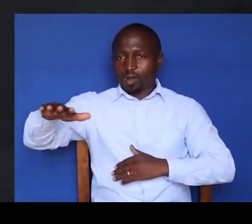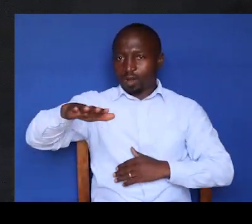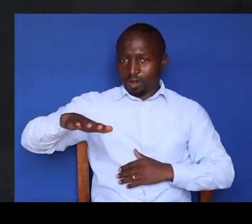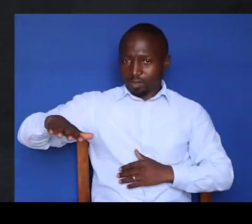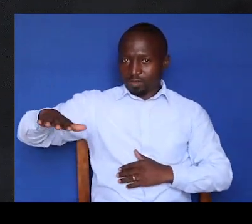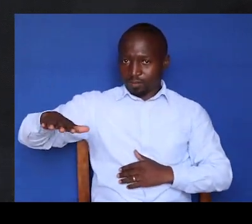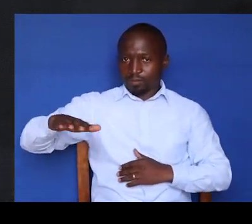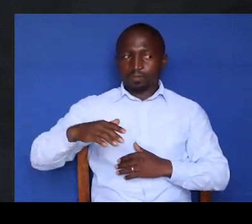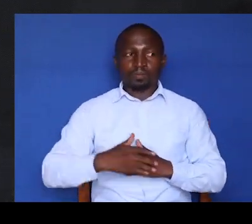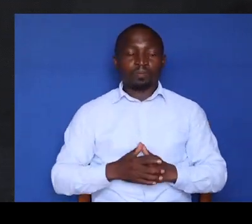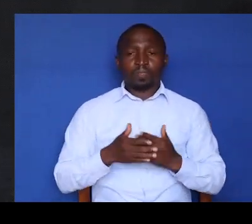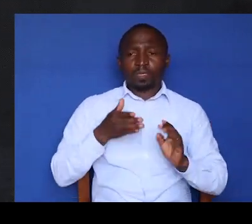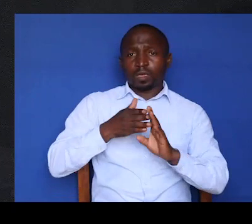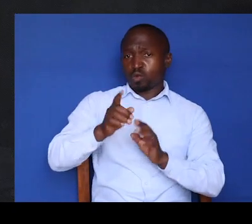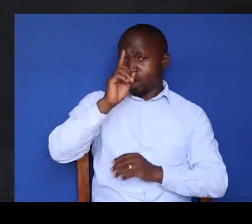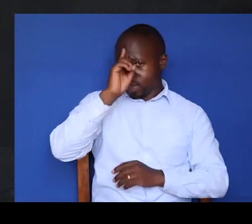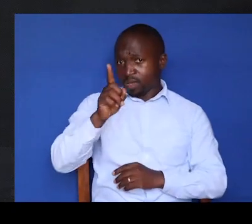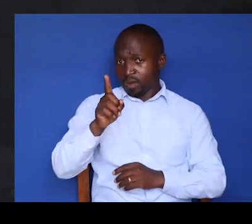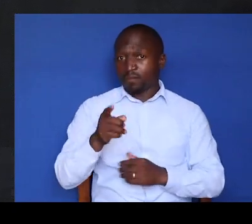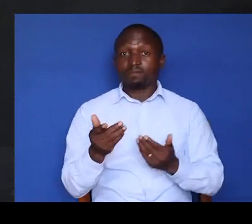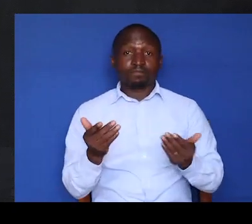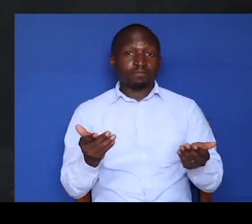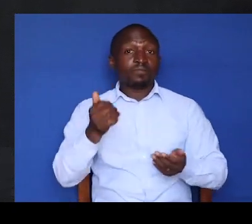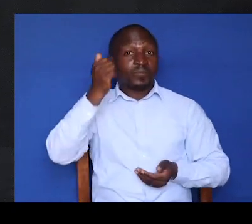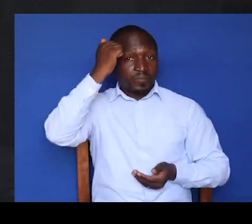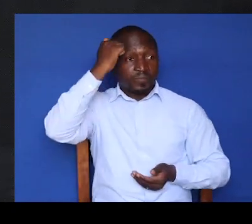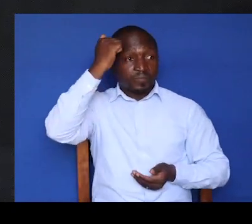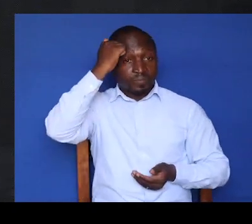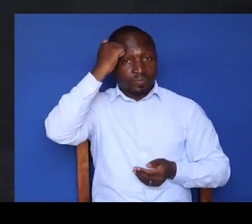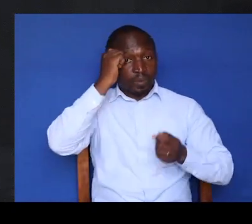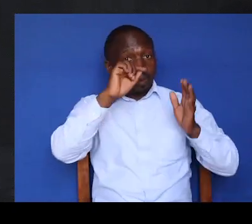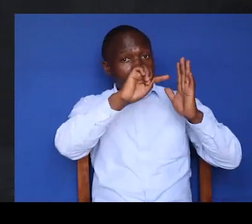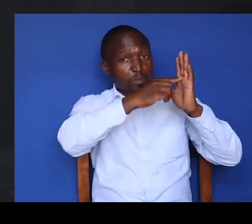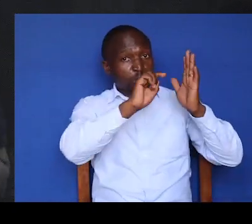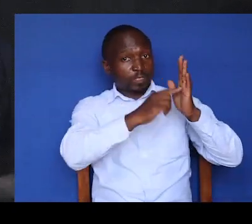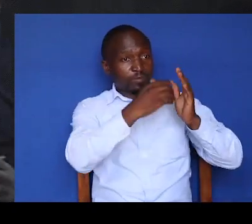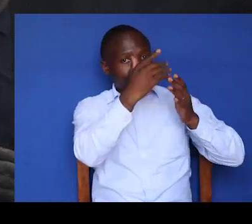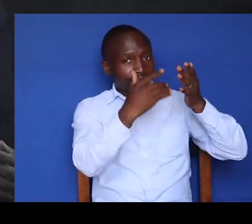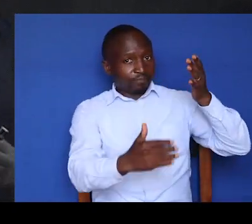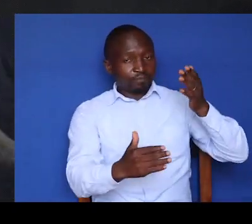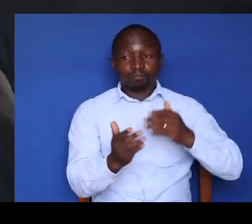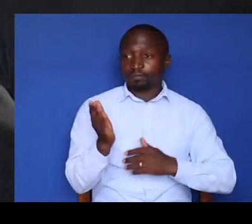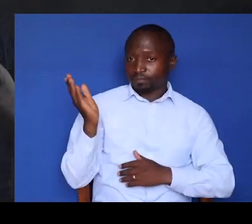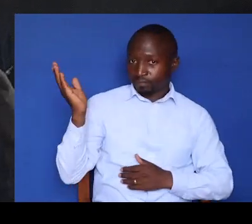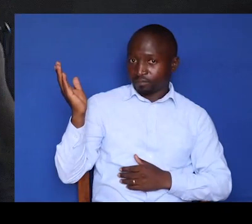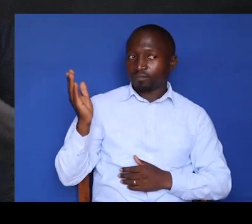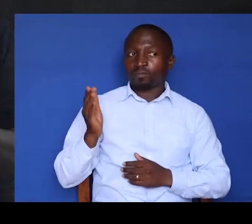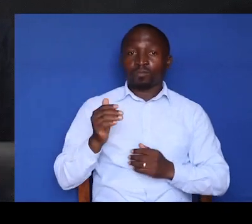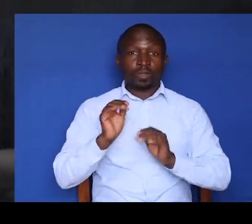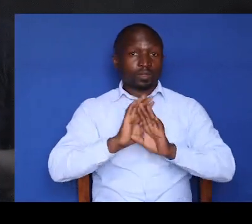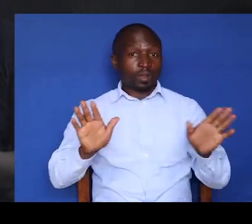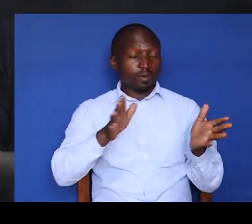understand that, let us take into consideration of the following. Class, as it has already